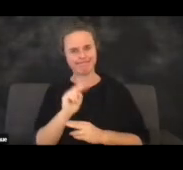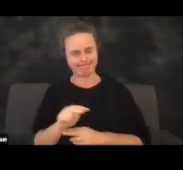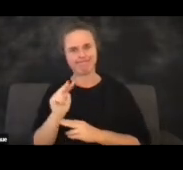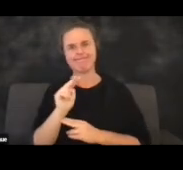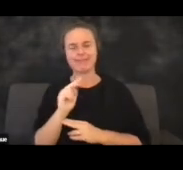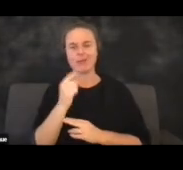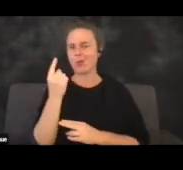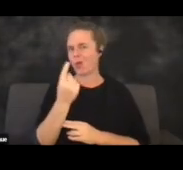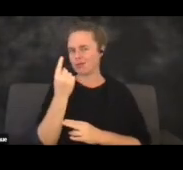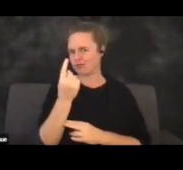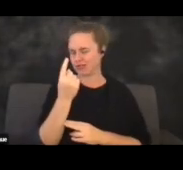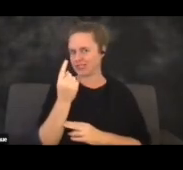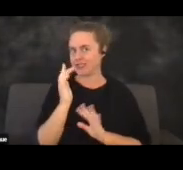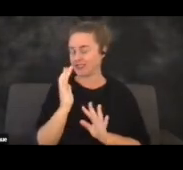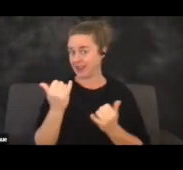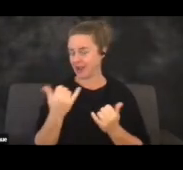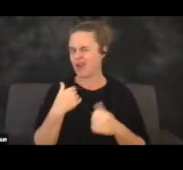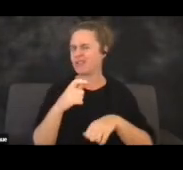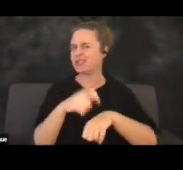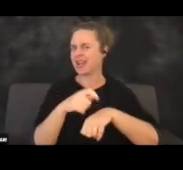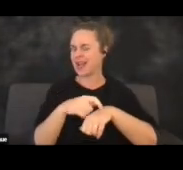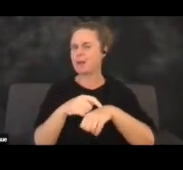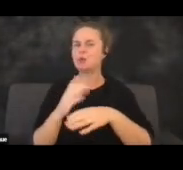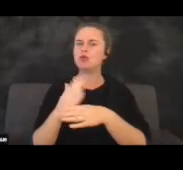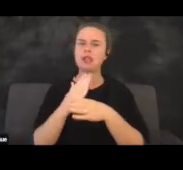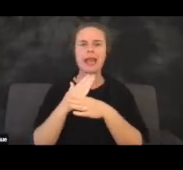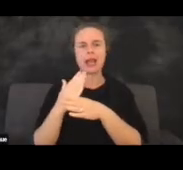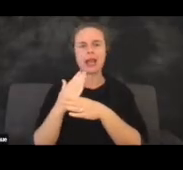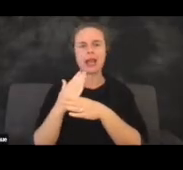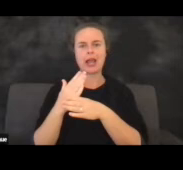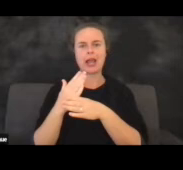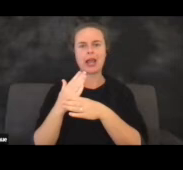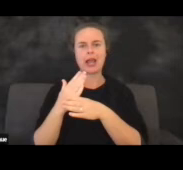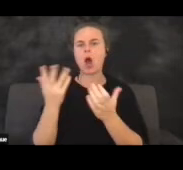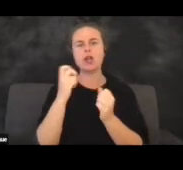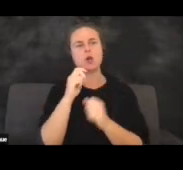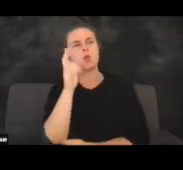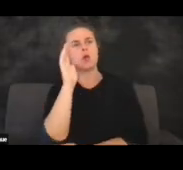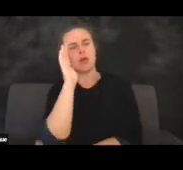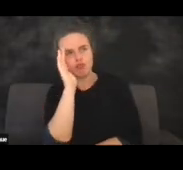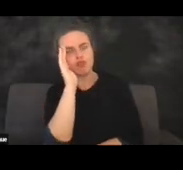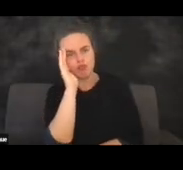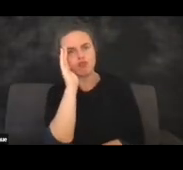now to share takeaways or what stands out from you from that experience.